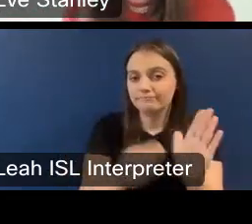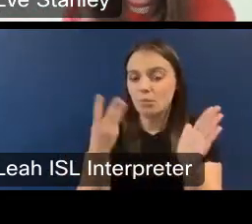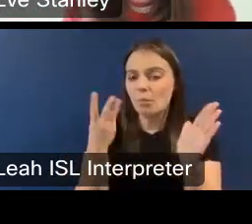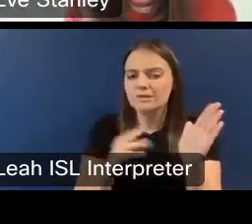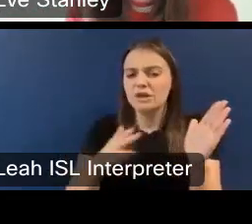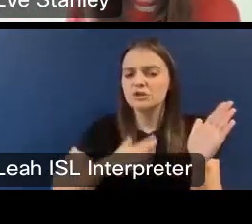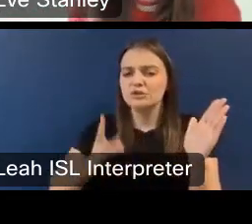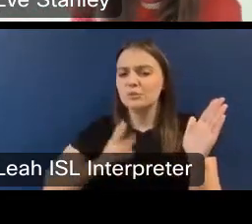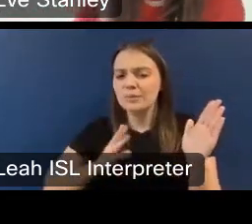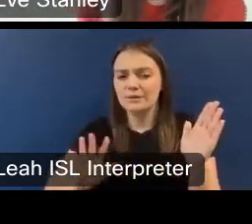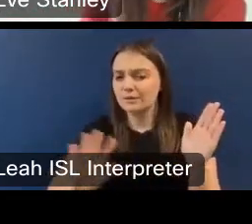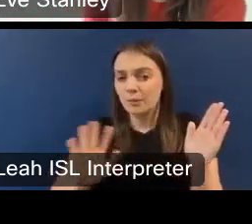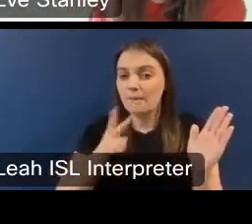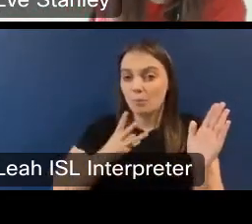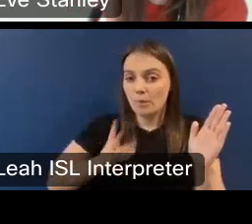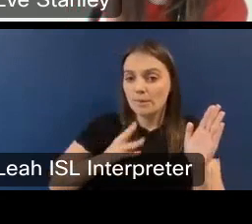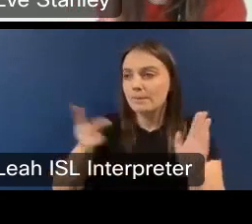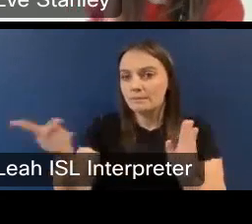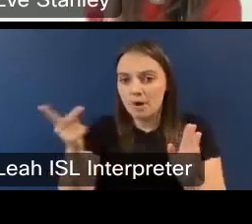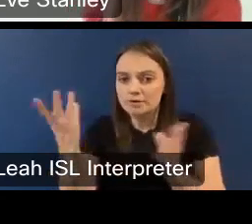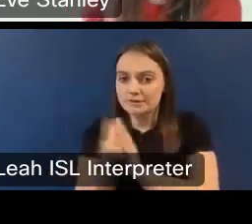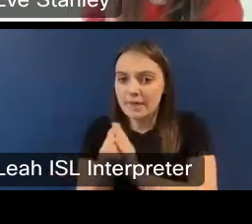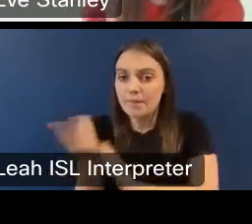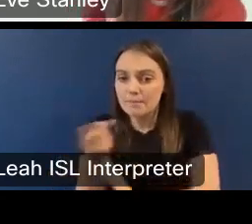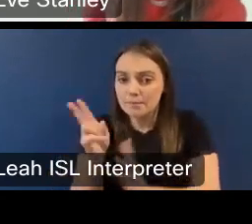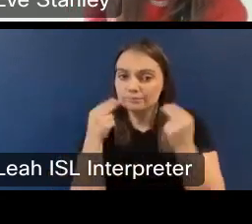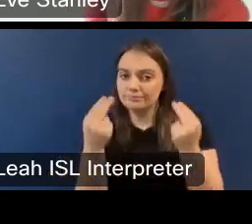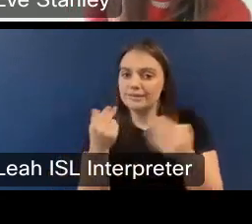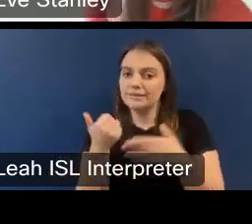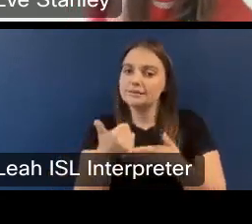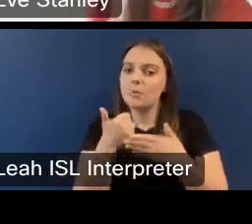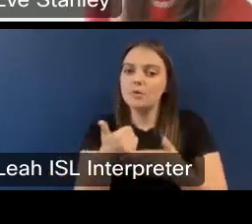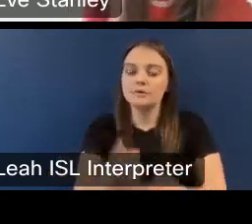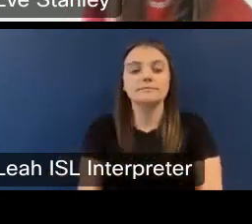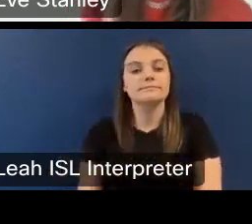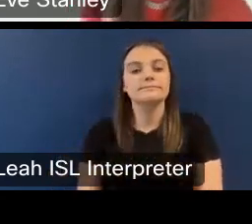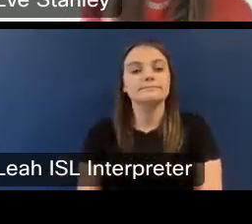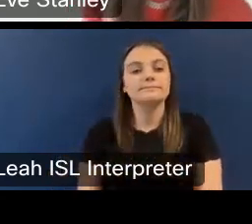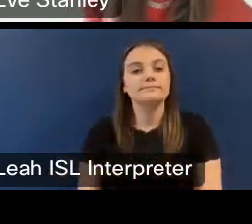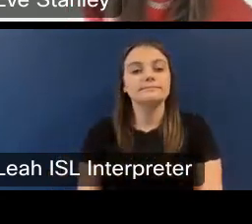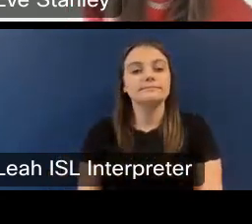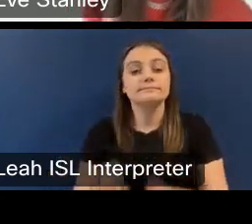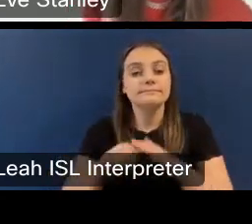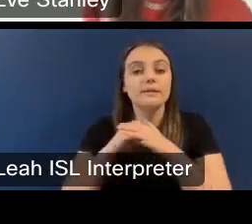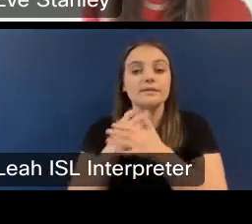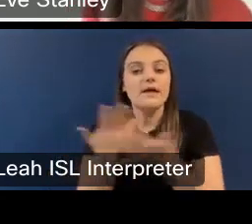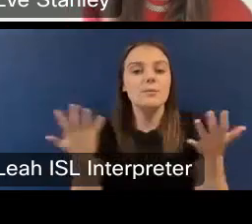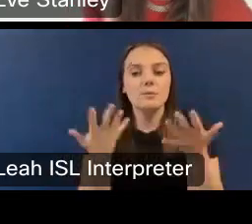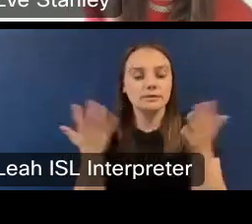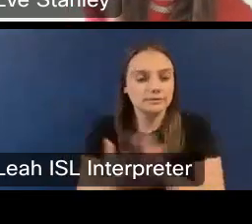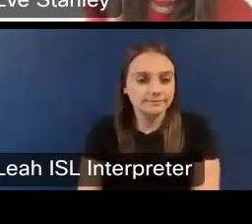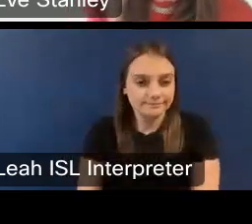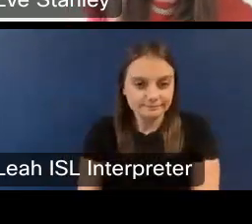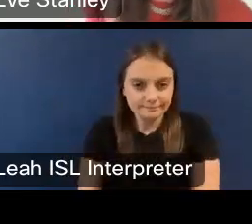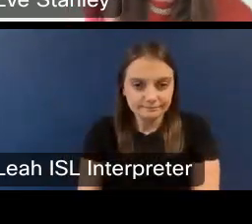mean women and their partners. So next slide, please. Thanks, Catherine. So what they developed was, like I said,